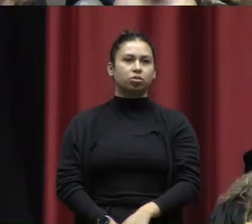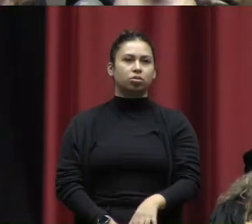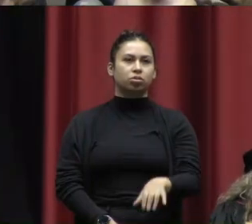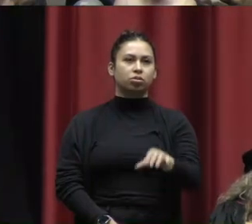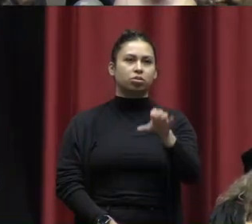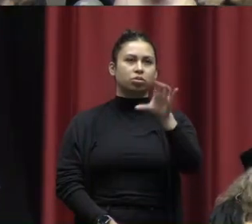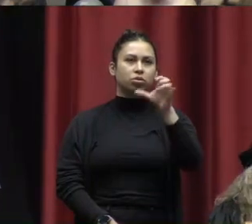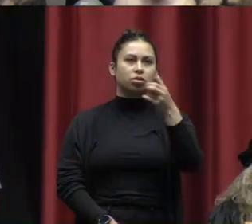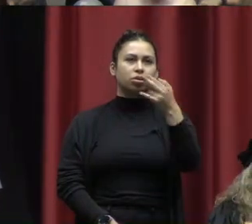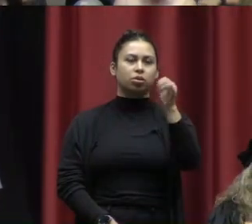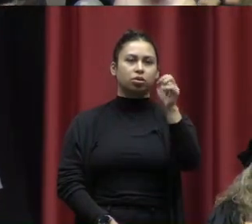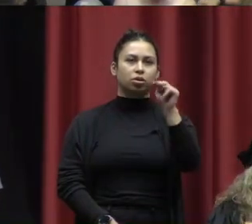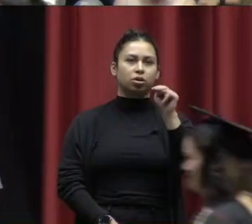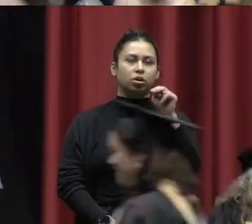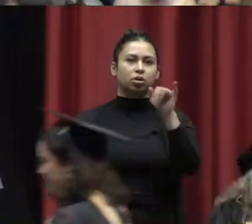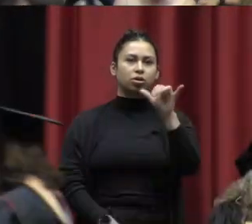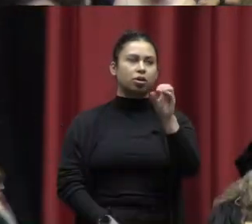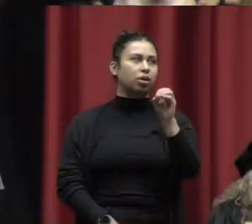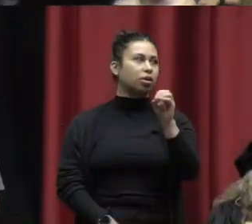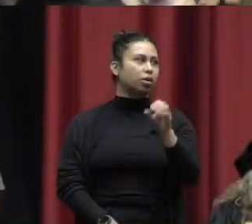Shangye Yao.